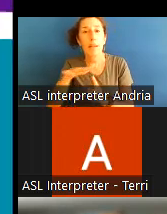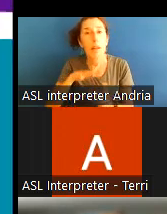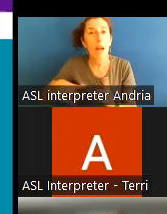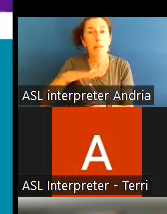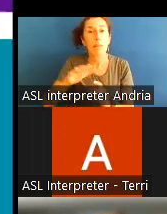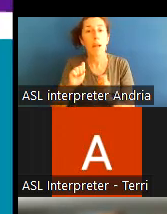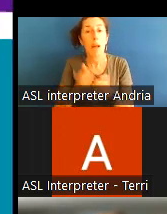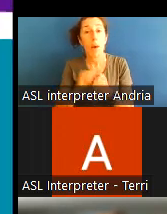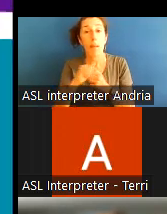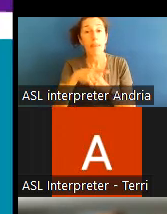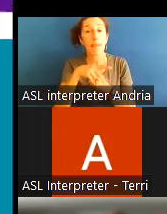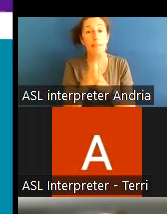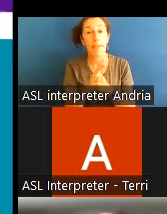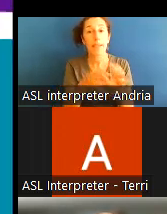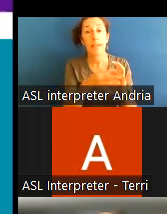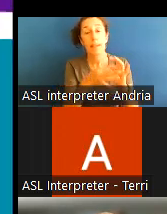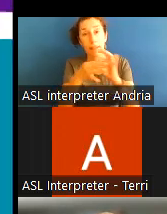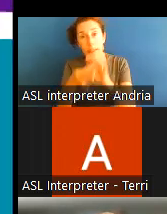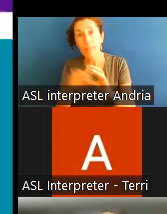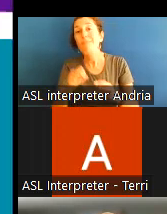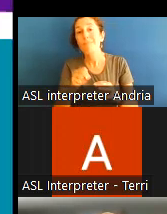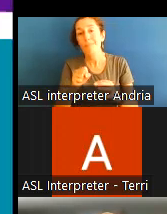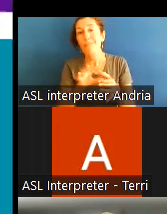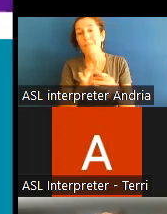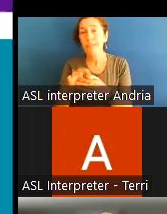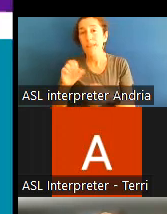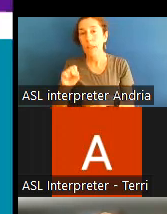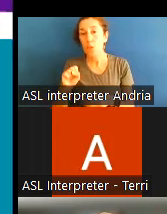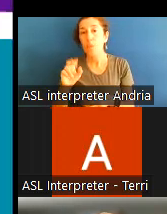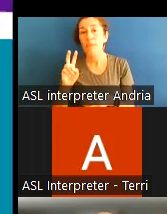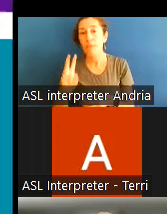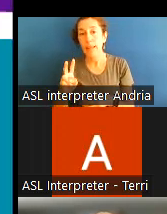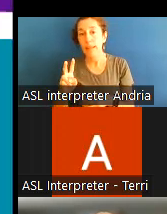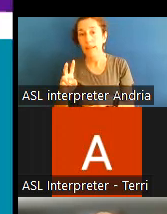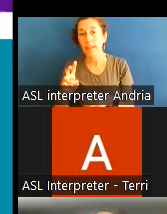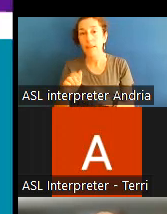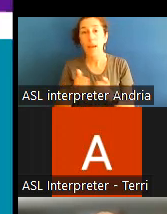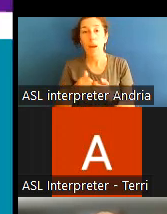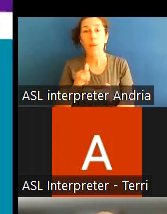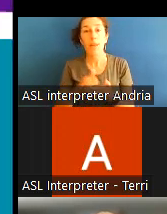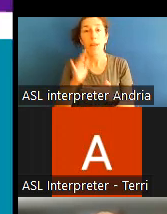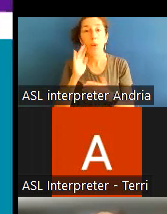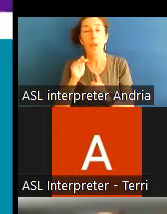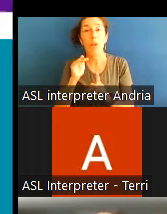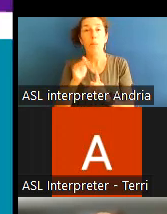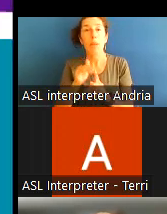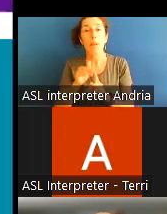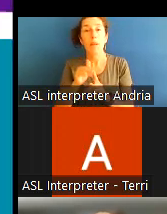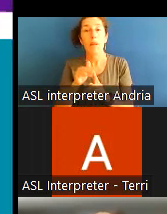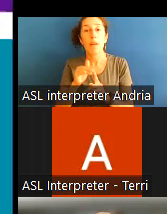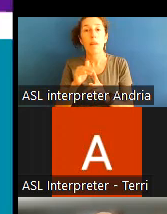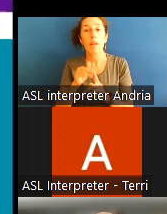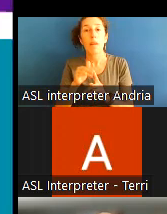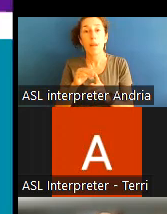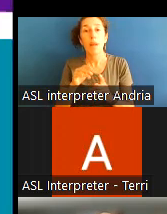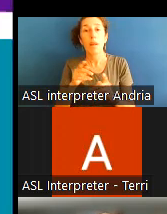cultural stereotypes that minimized and perpetuated IPSV. So when we think about it, we've talked a